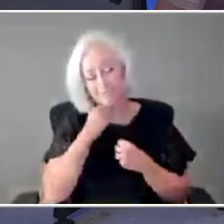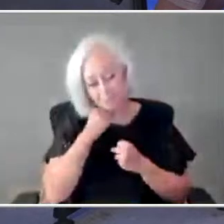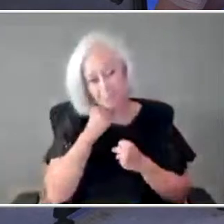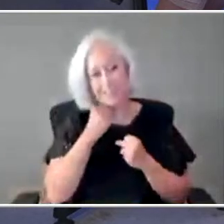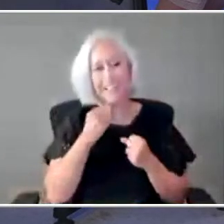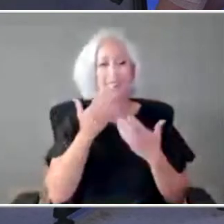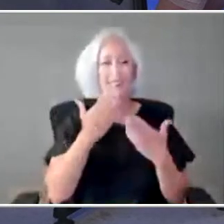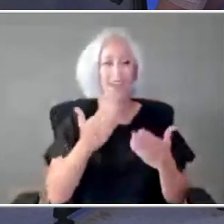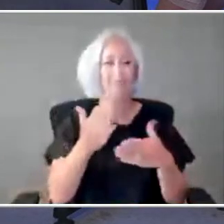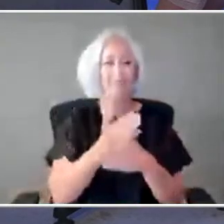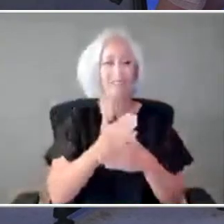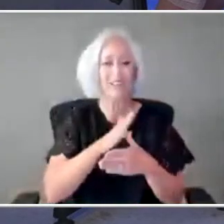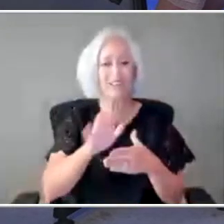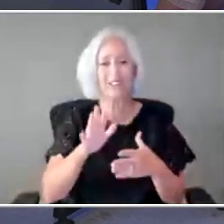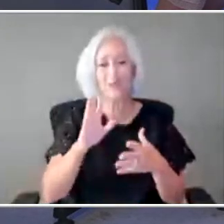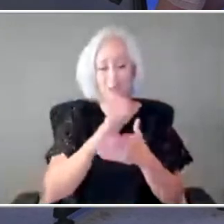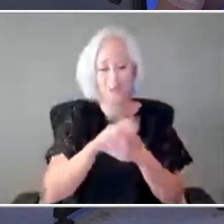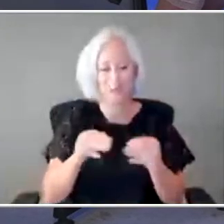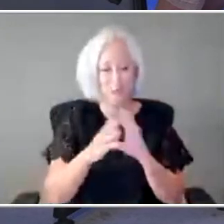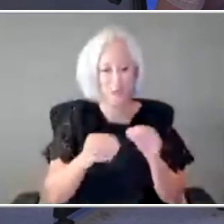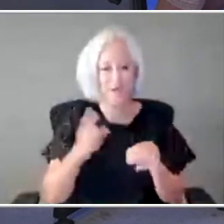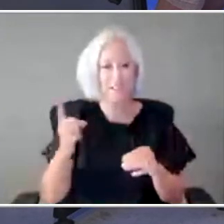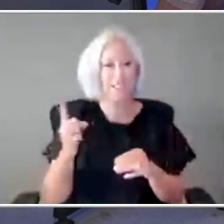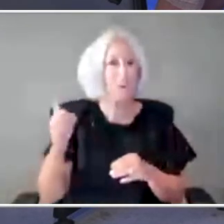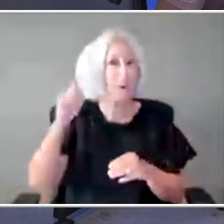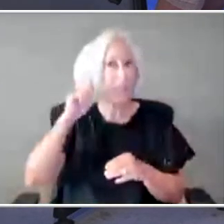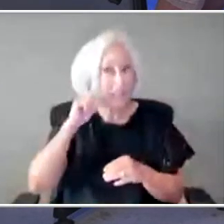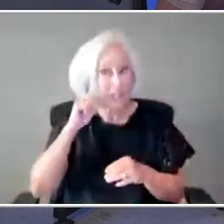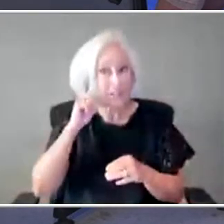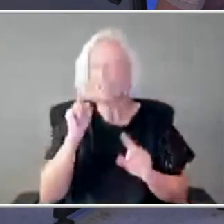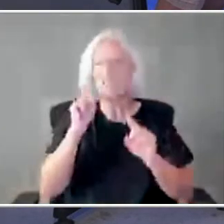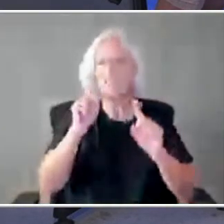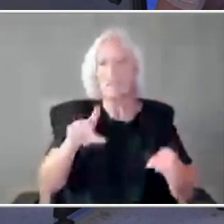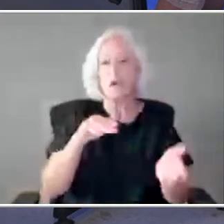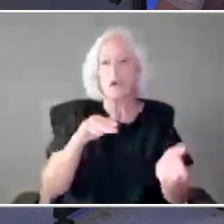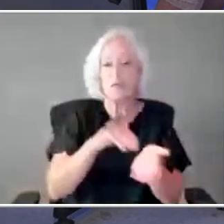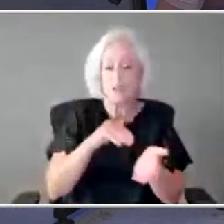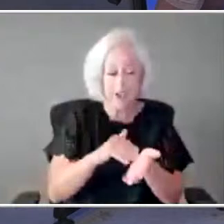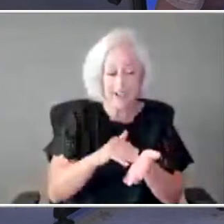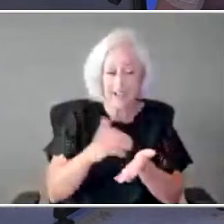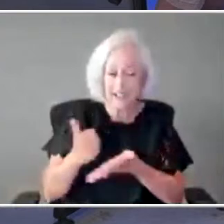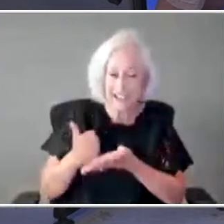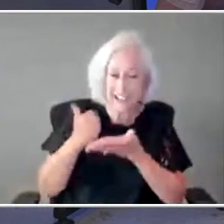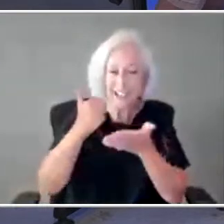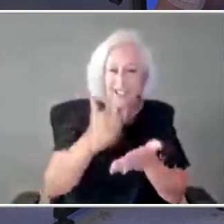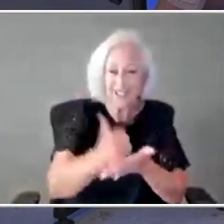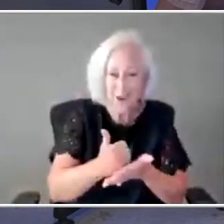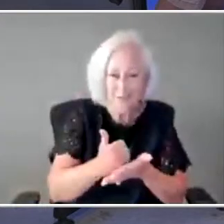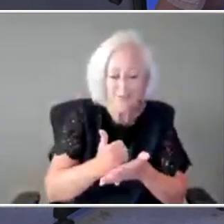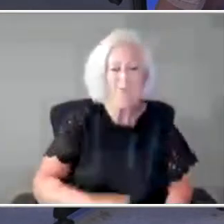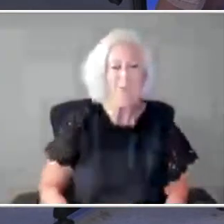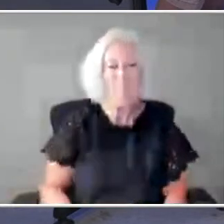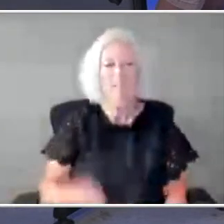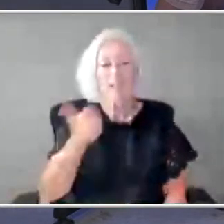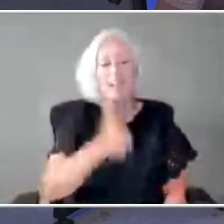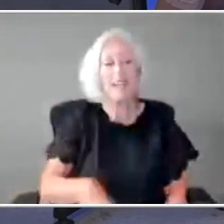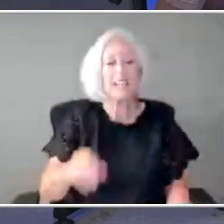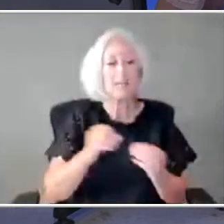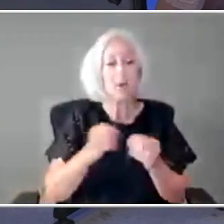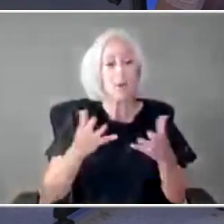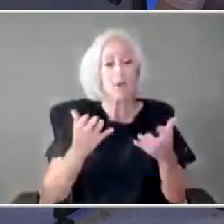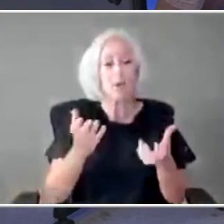hears it and then someone goes to their doctor and steps forward. So thank you so much. Is there anything else you want people to know and take away from your